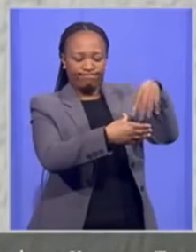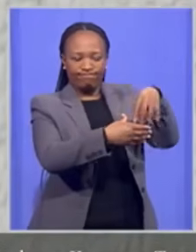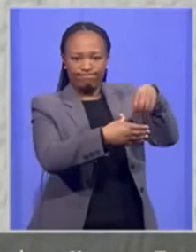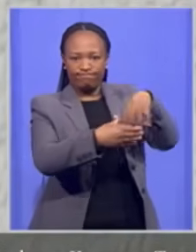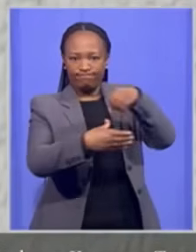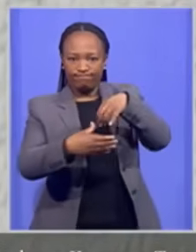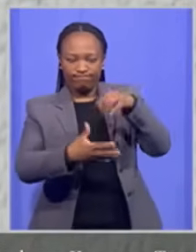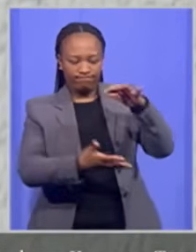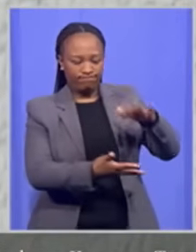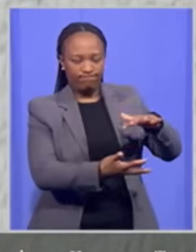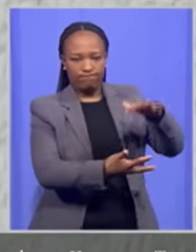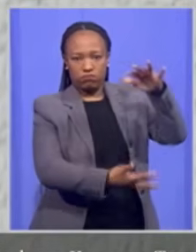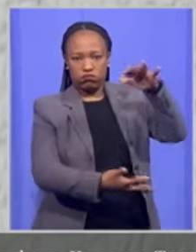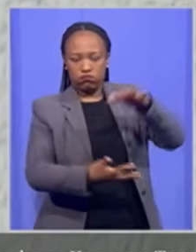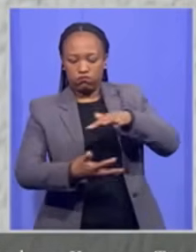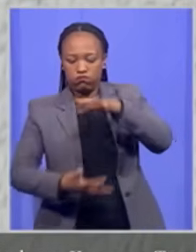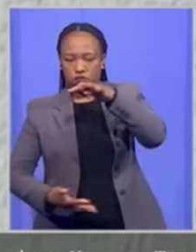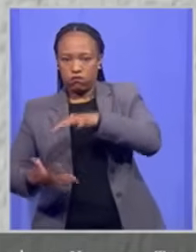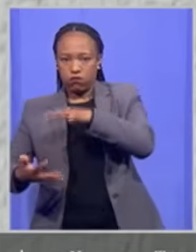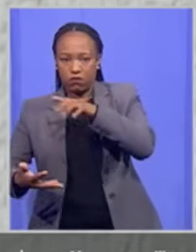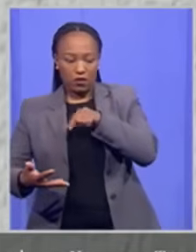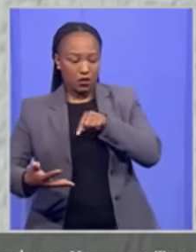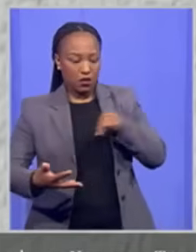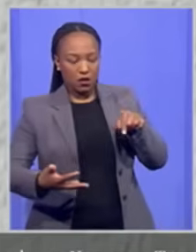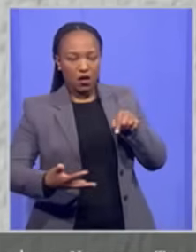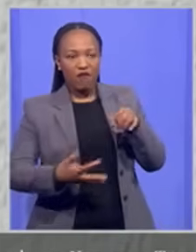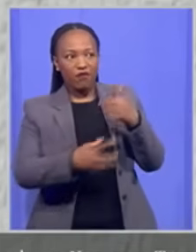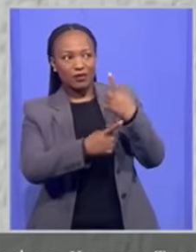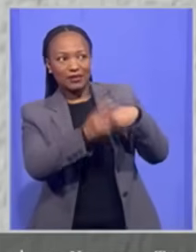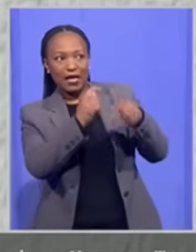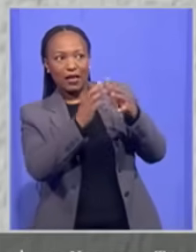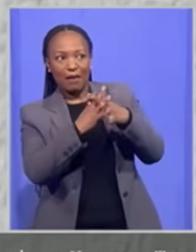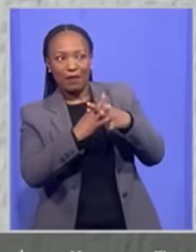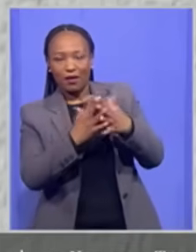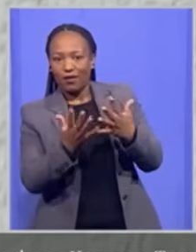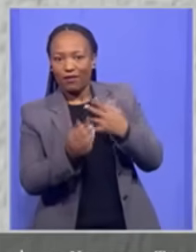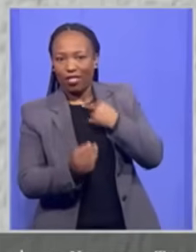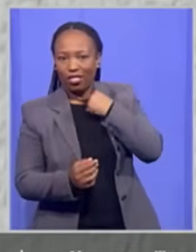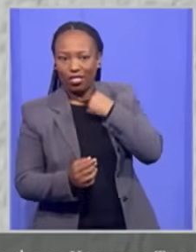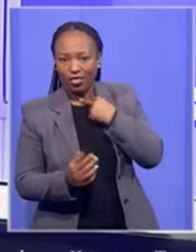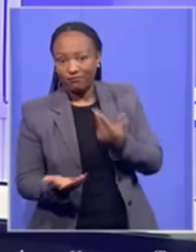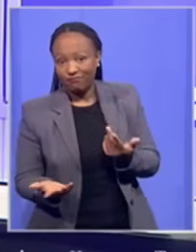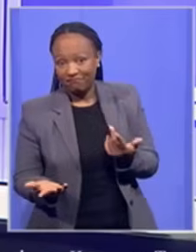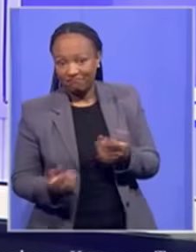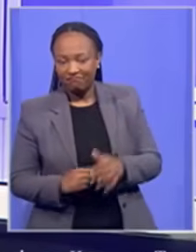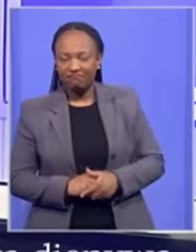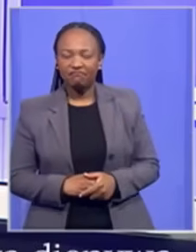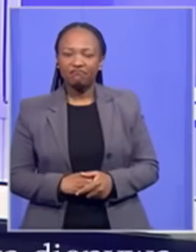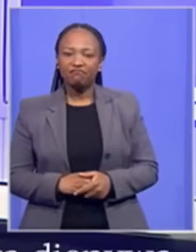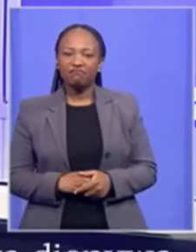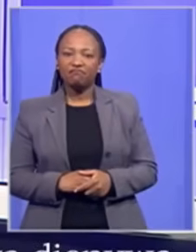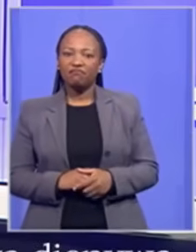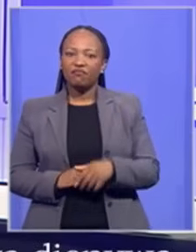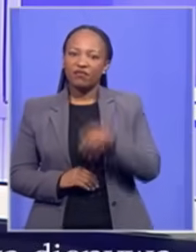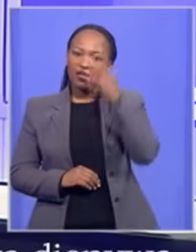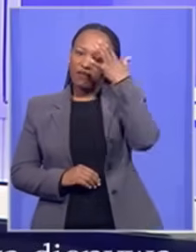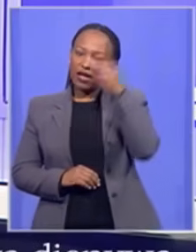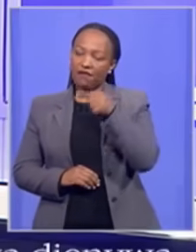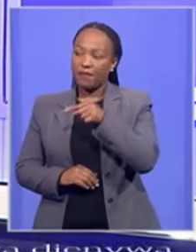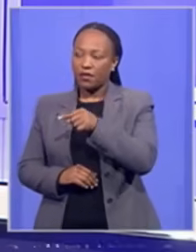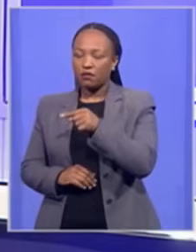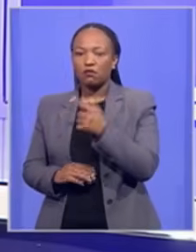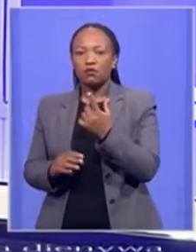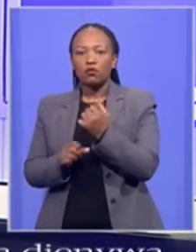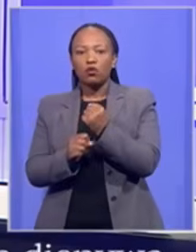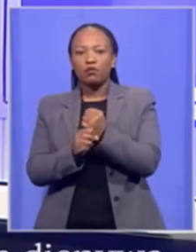di beidilwe di kgobokantšhitše gore di tlo išiwa marekeng wa Amerika re ka rena mmušo o tla netefatša bjang thekgo